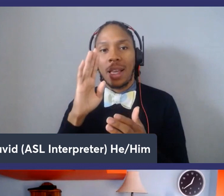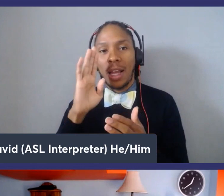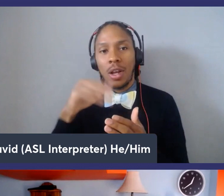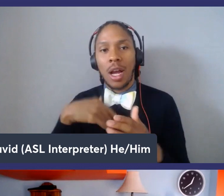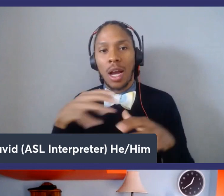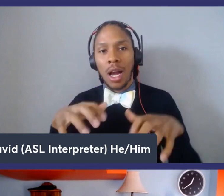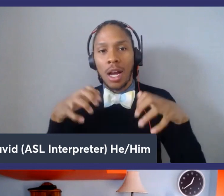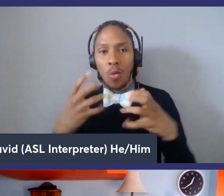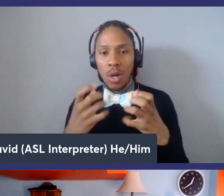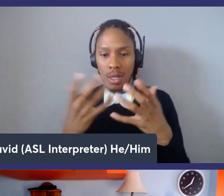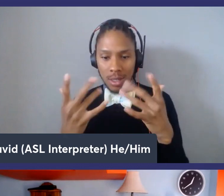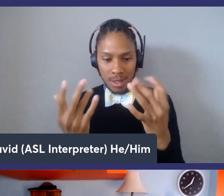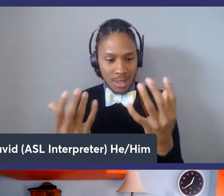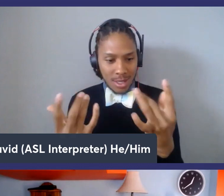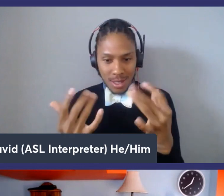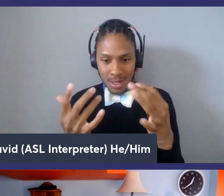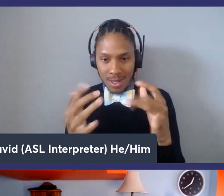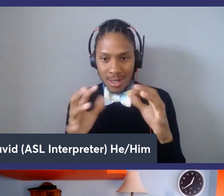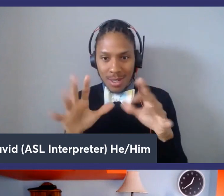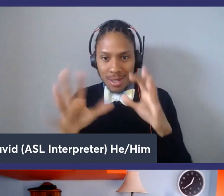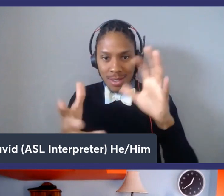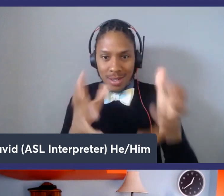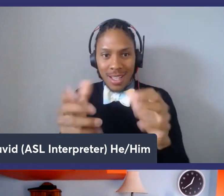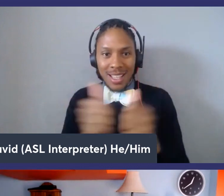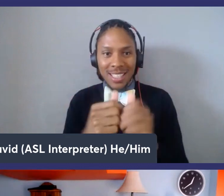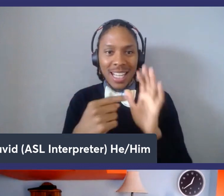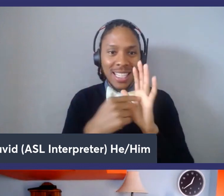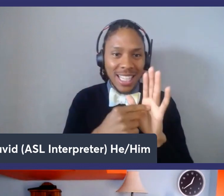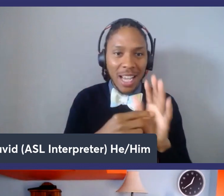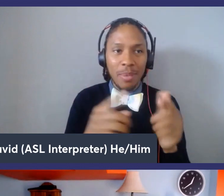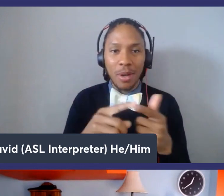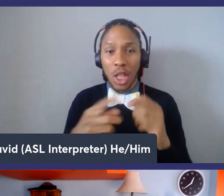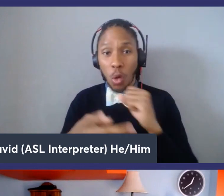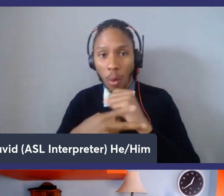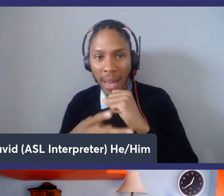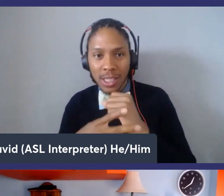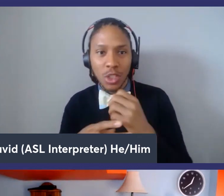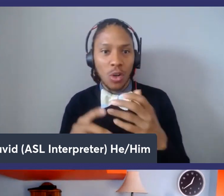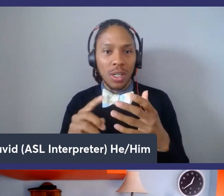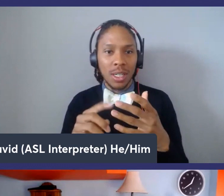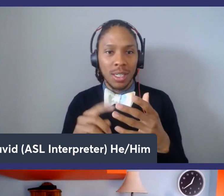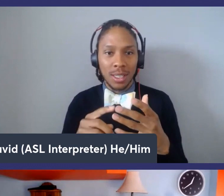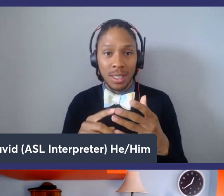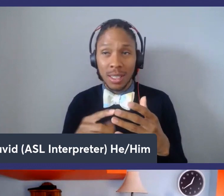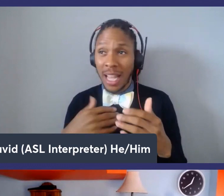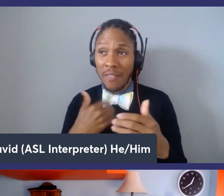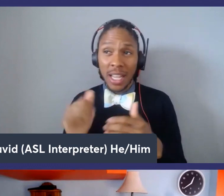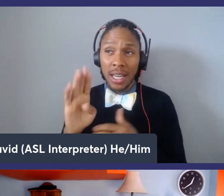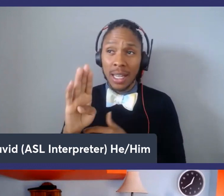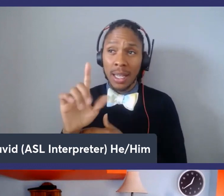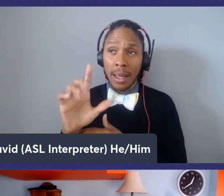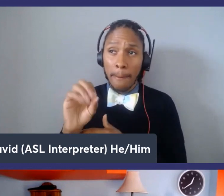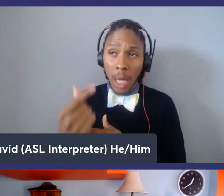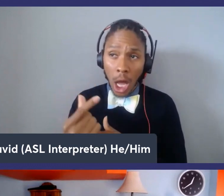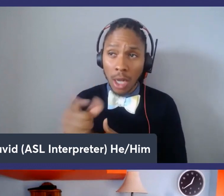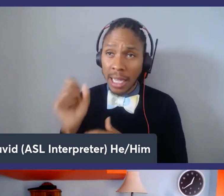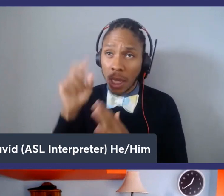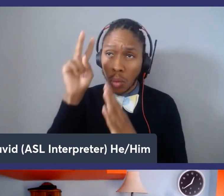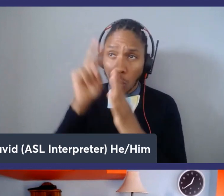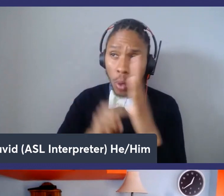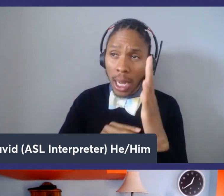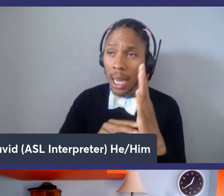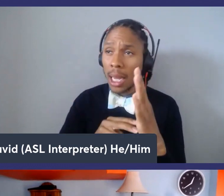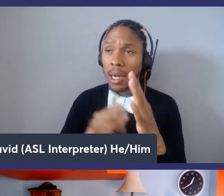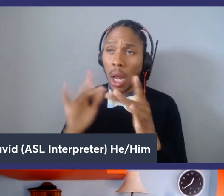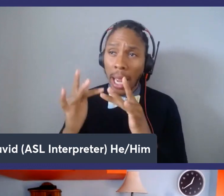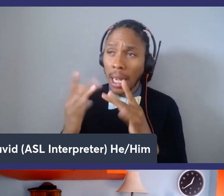able to get our hands on this demo that you showed, the GitHub repository. And are there any blogs or anything else that